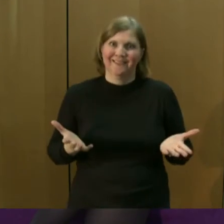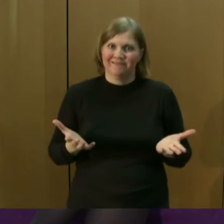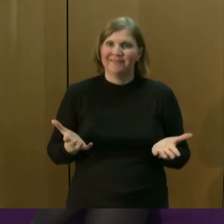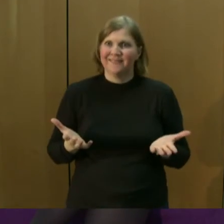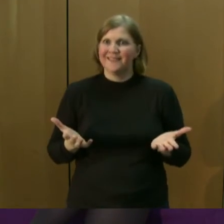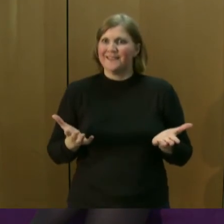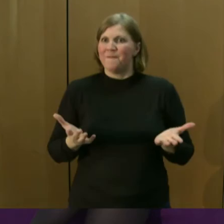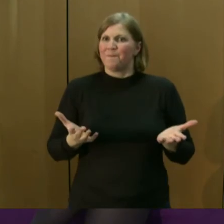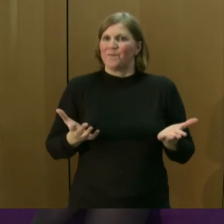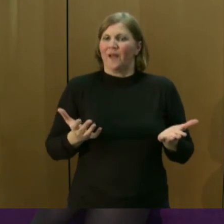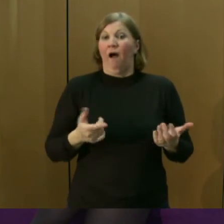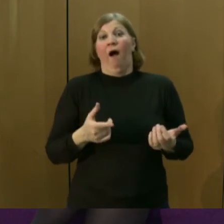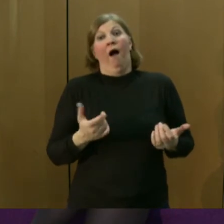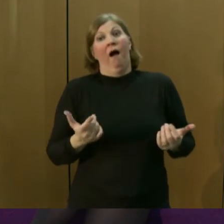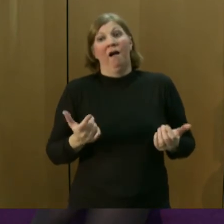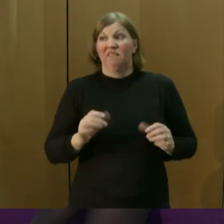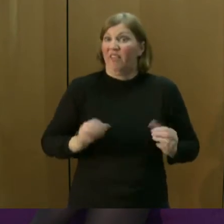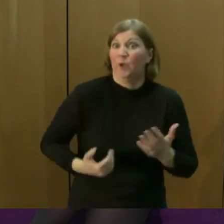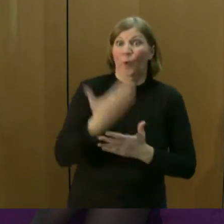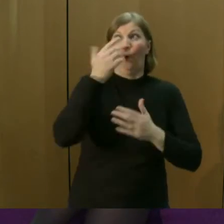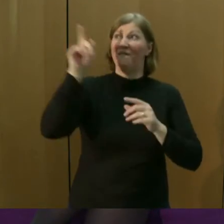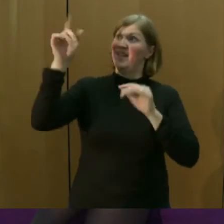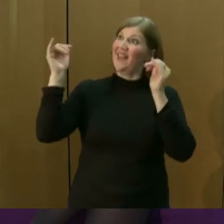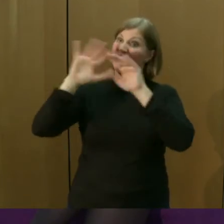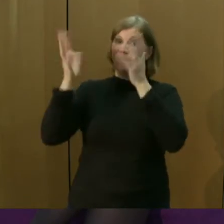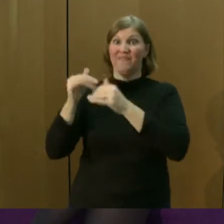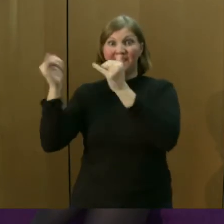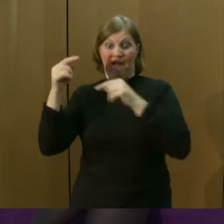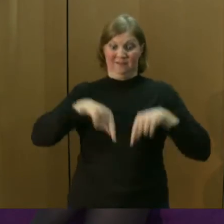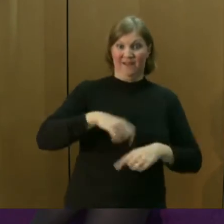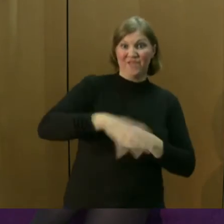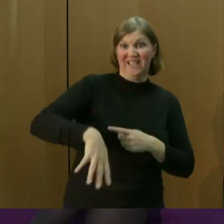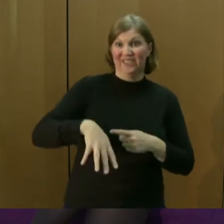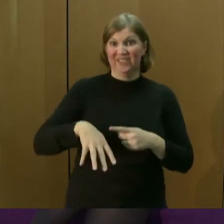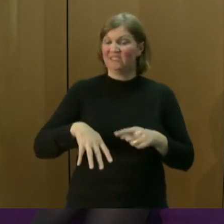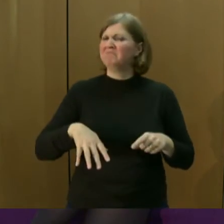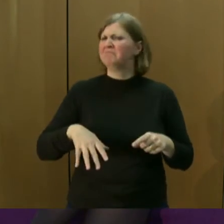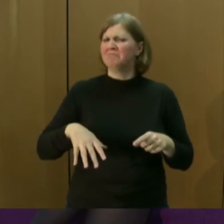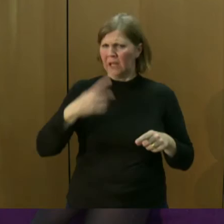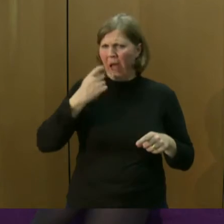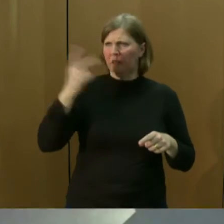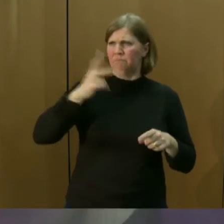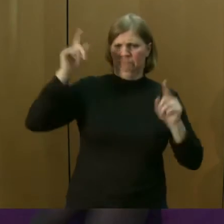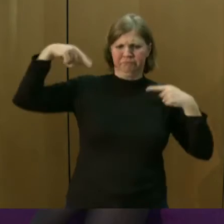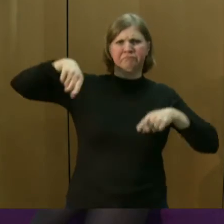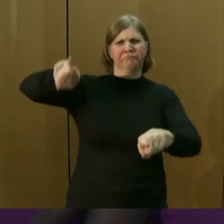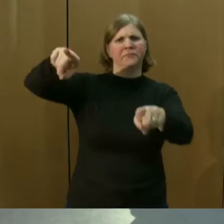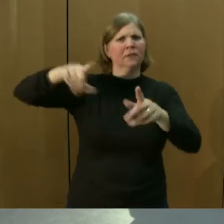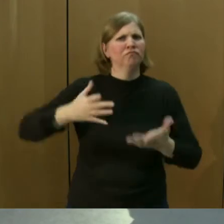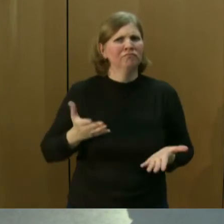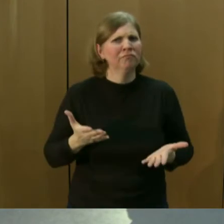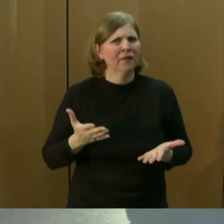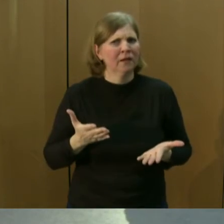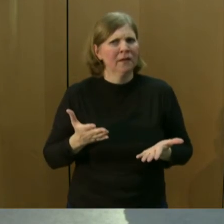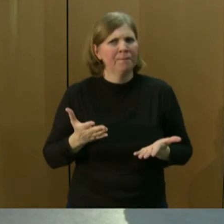about thinking again, who are you trying to get in front of, and how are you going to do that? Great. This is a very specific question.